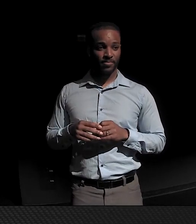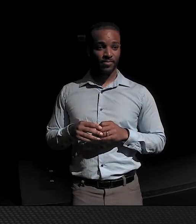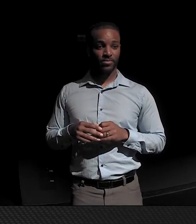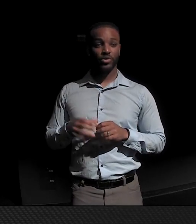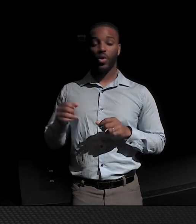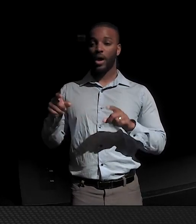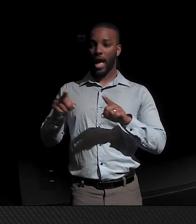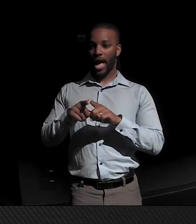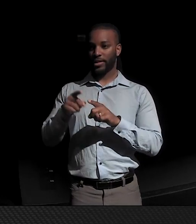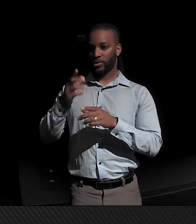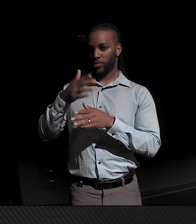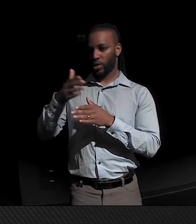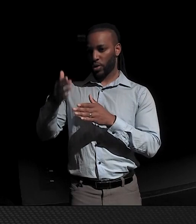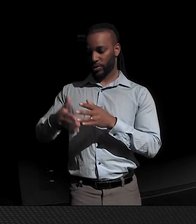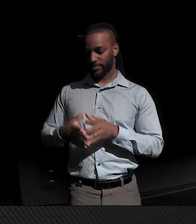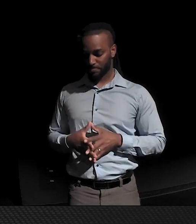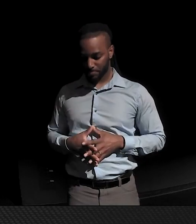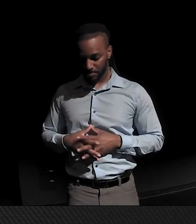And so as we close,